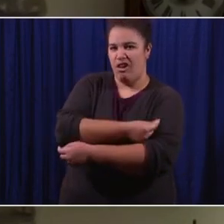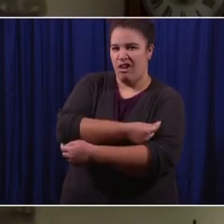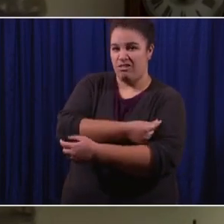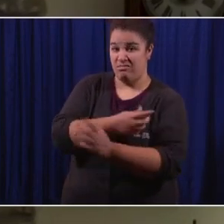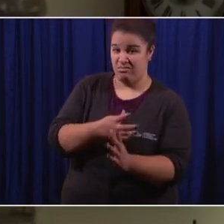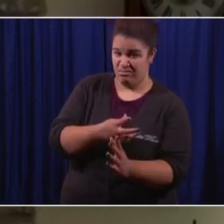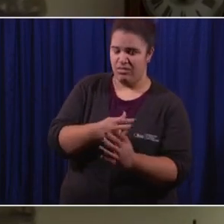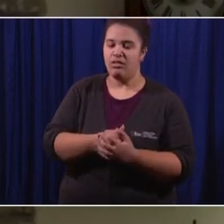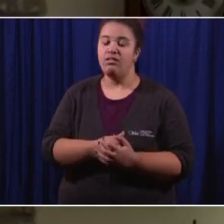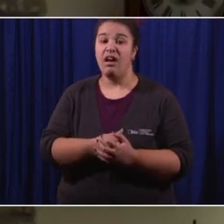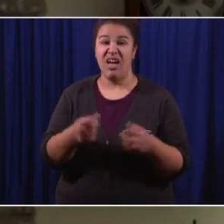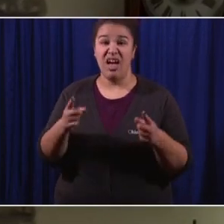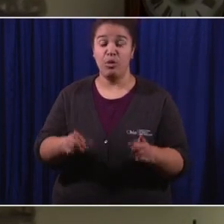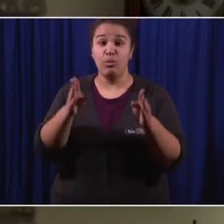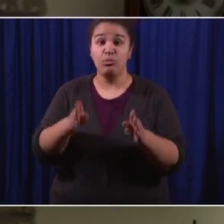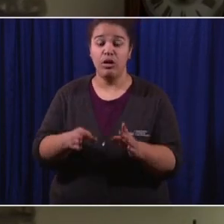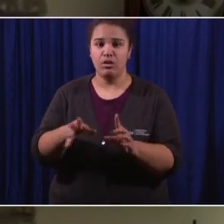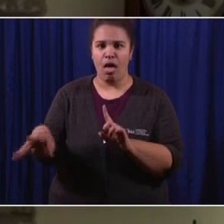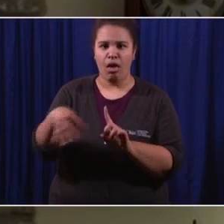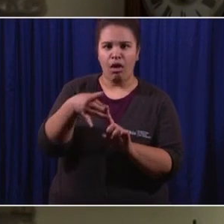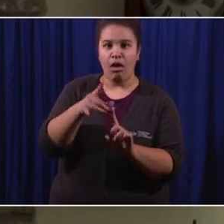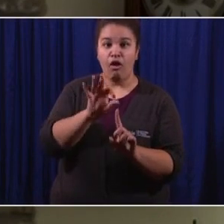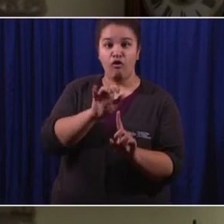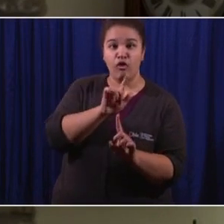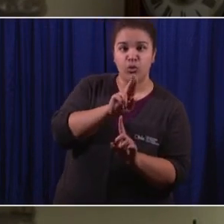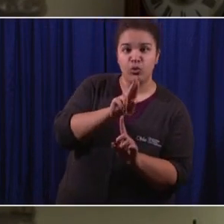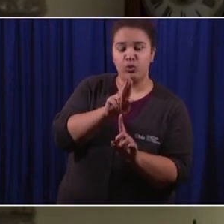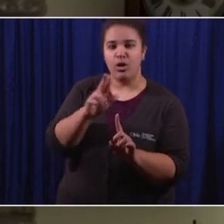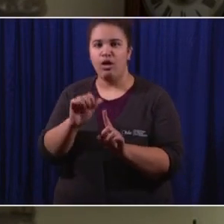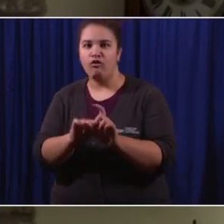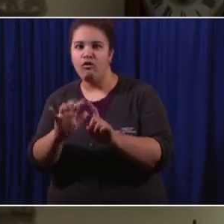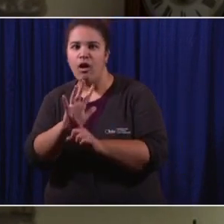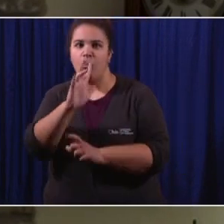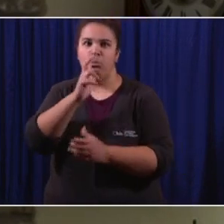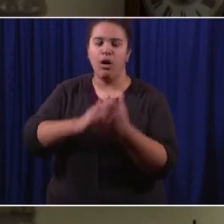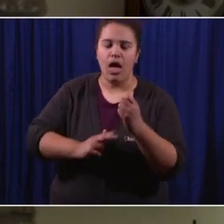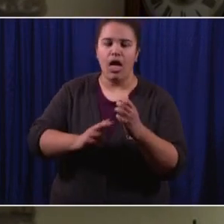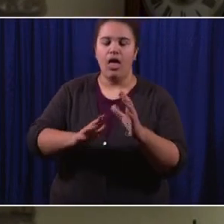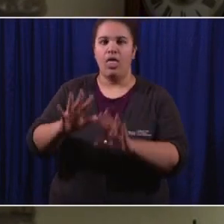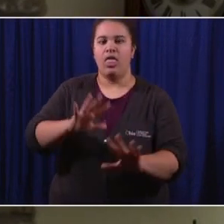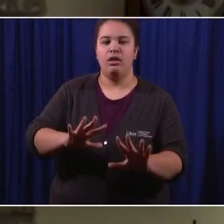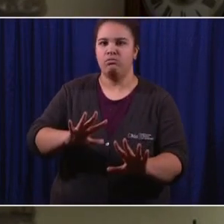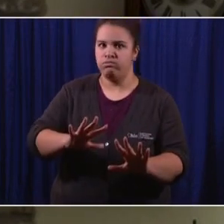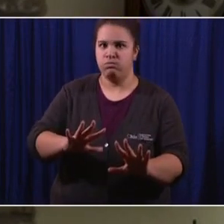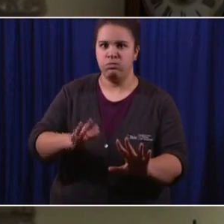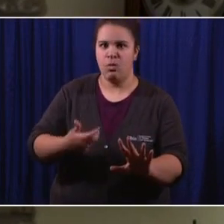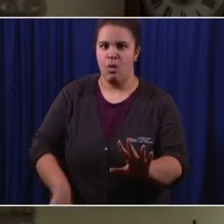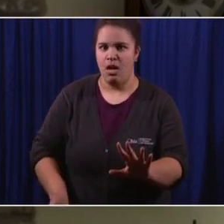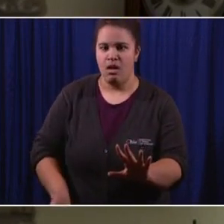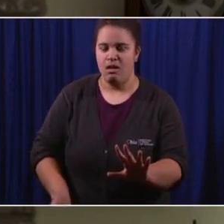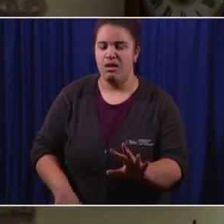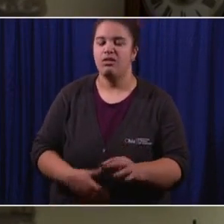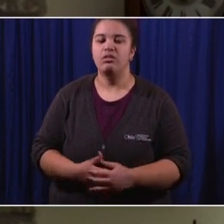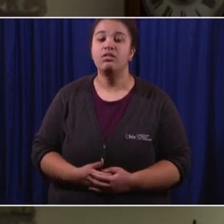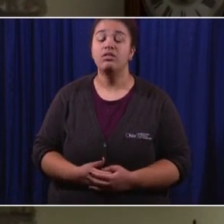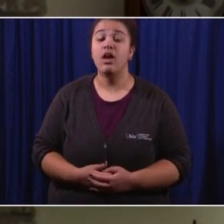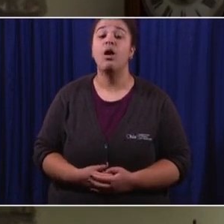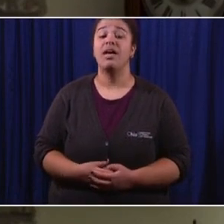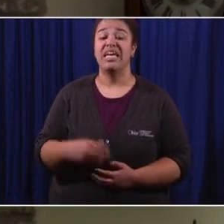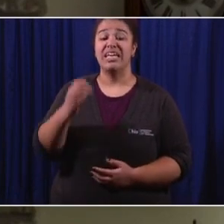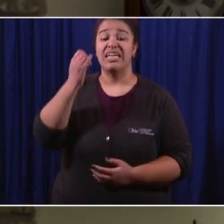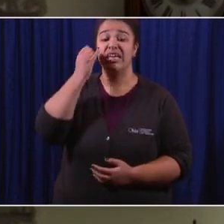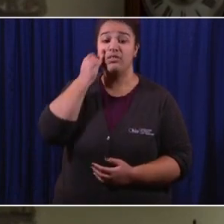out. And so the more that we can reduce that number of people who get the flu, the more that we can reduce the severity